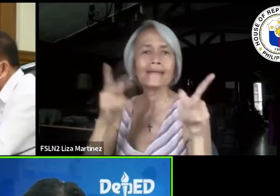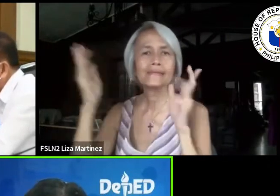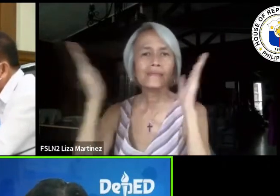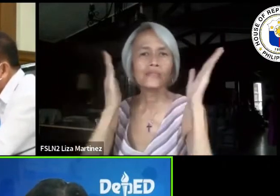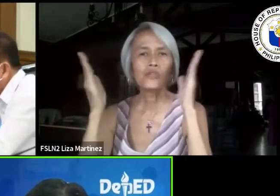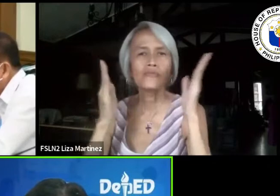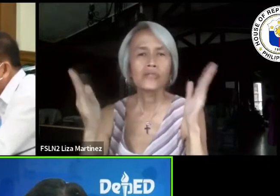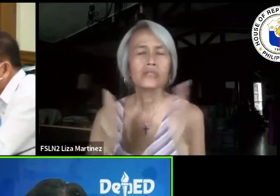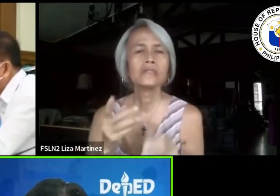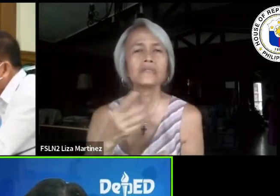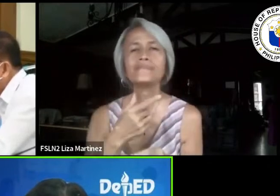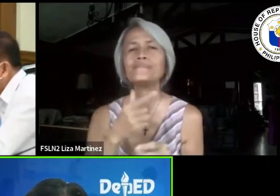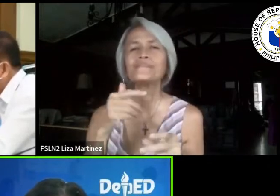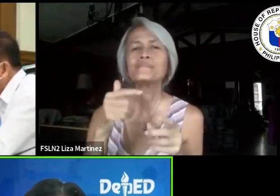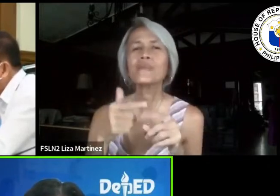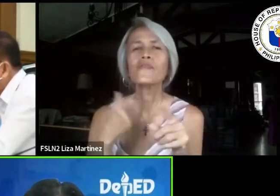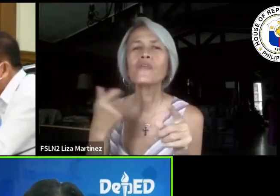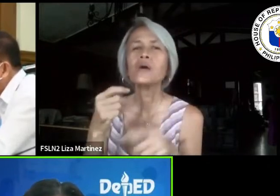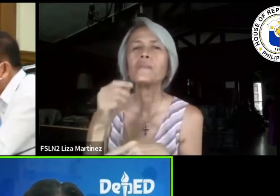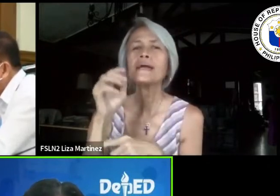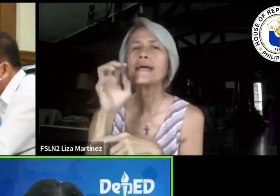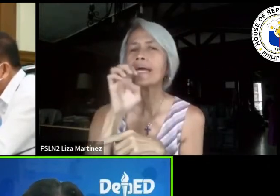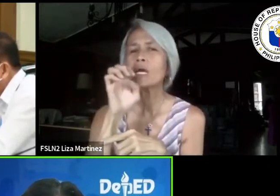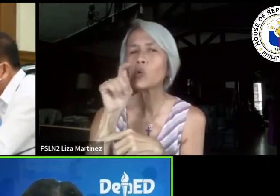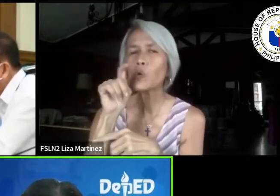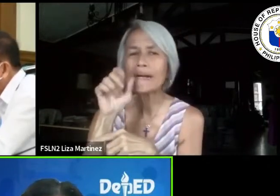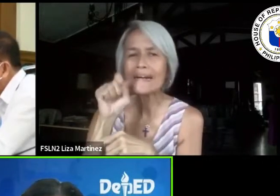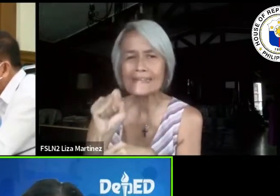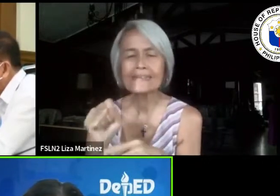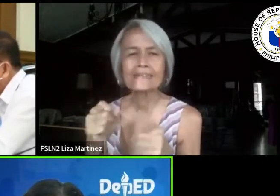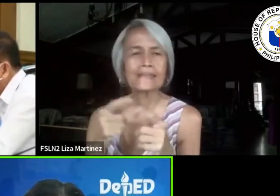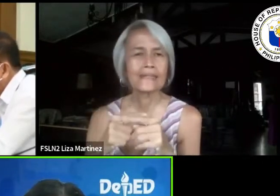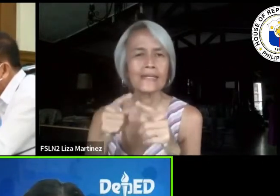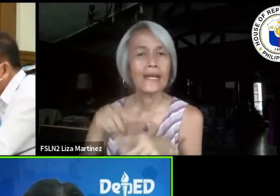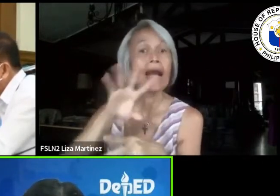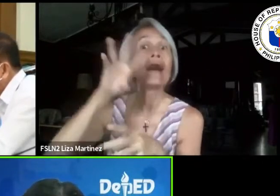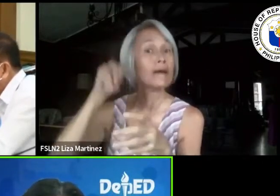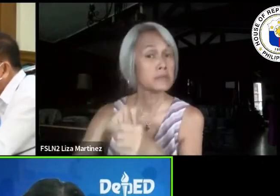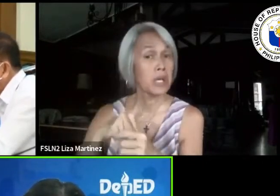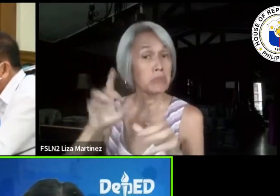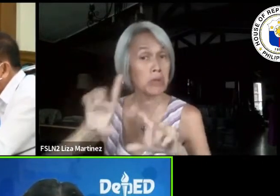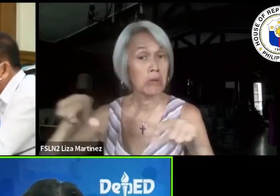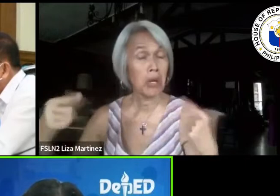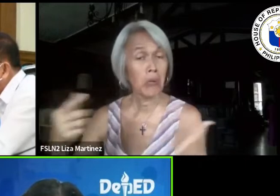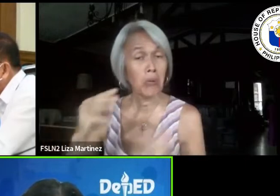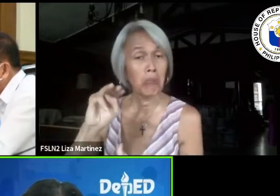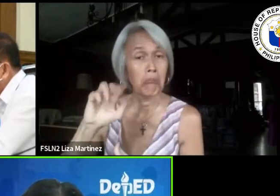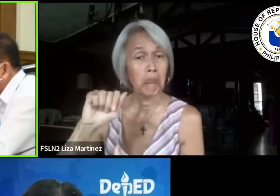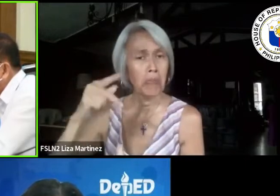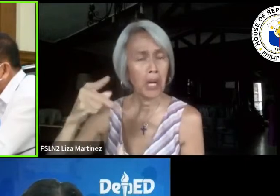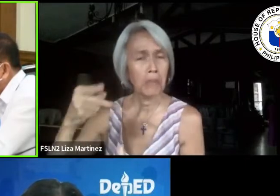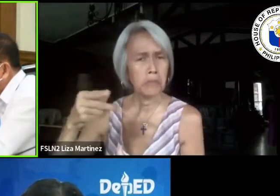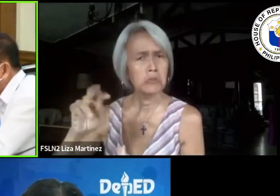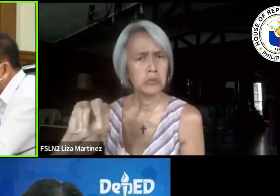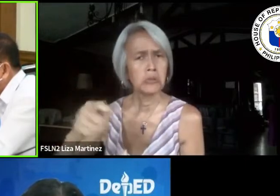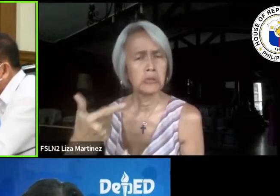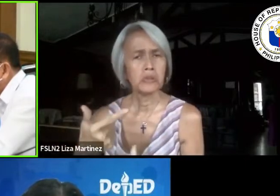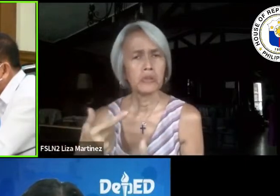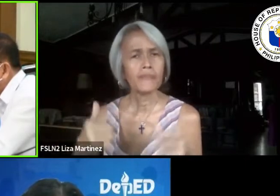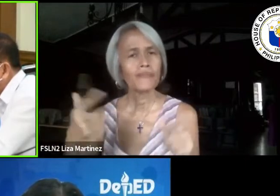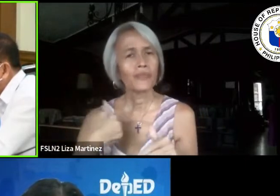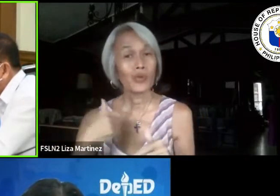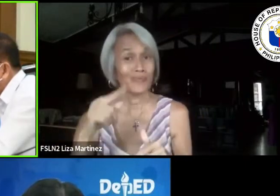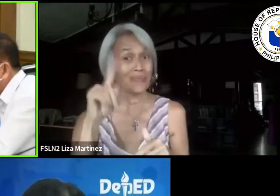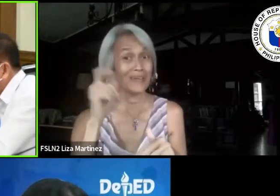personally, what I understand is kasama po yung language mapping po doon, Mr. Chair. Yes. So, Ma'am Torio,